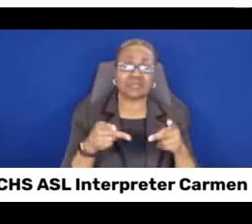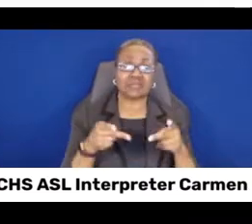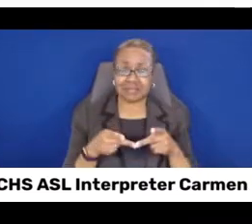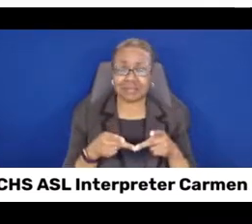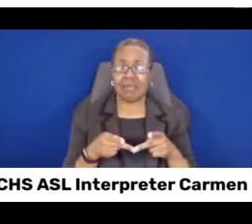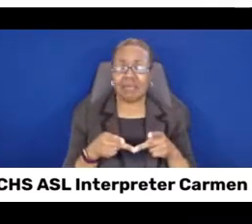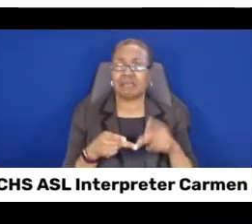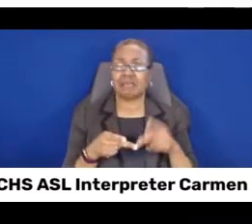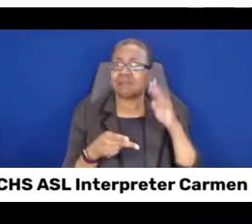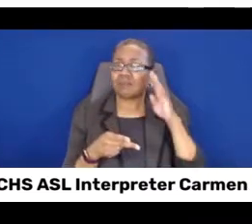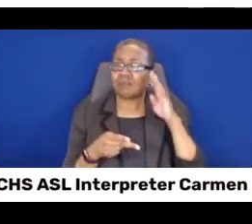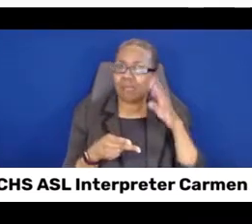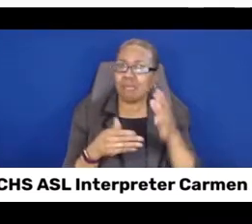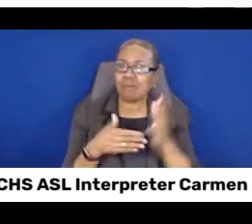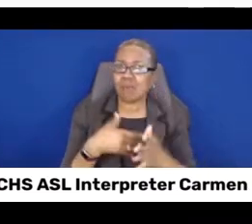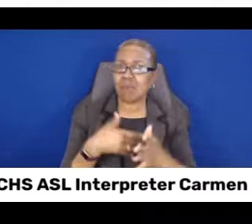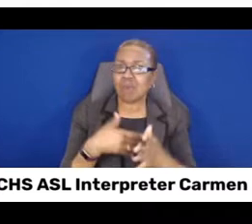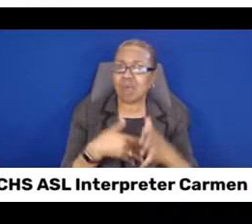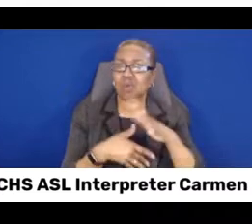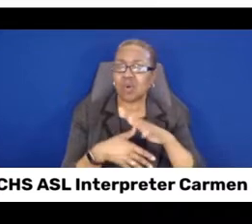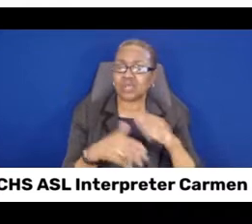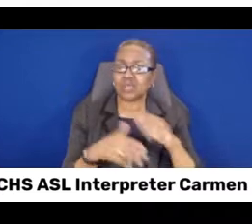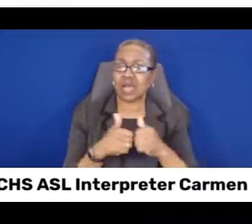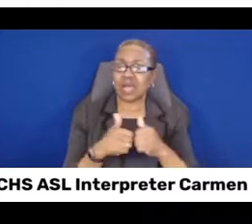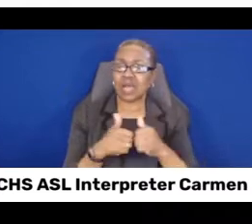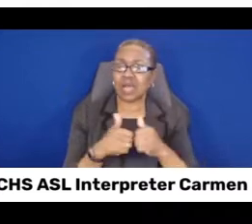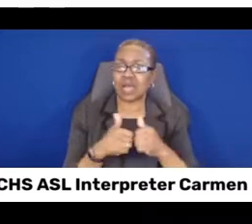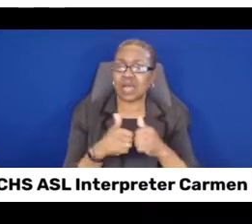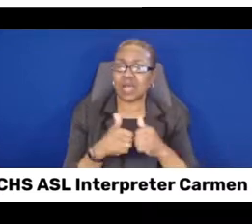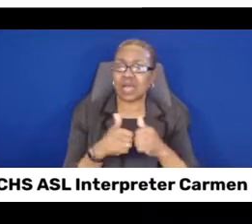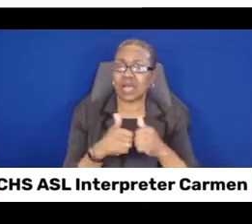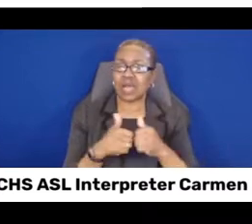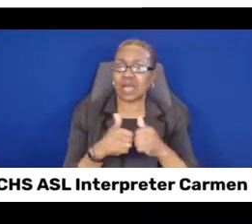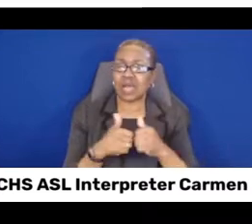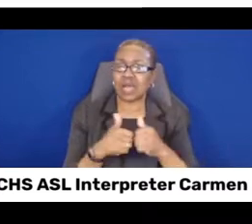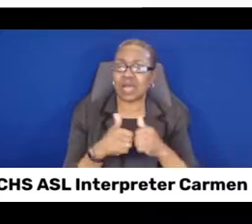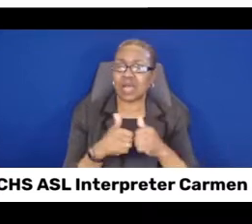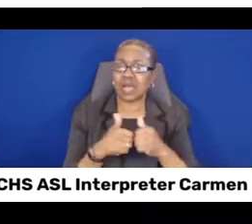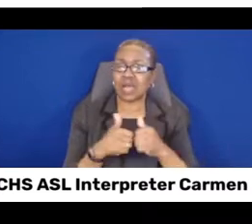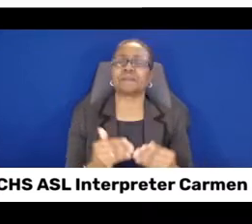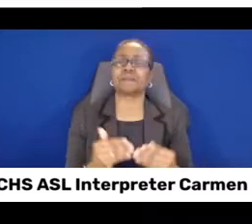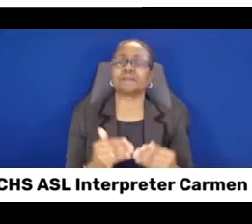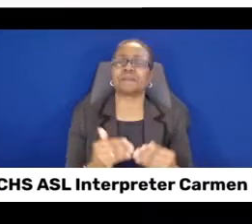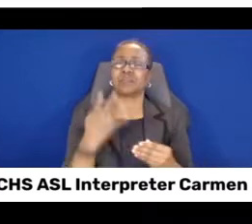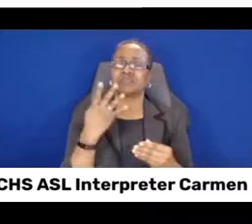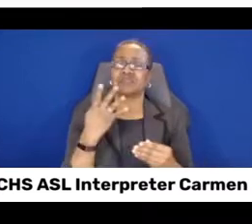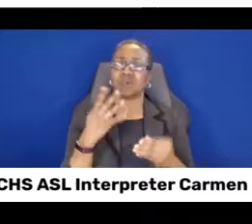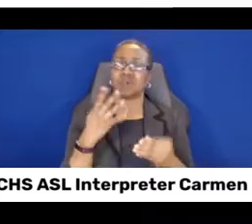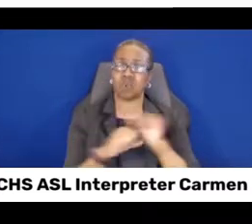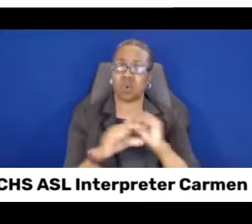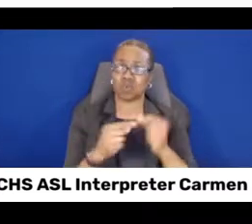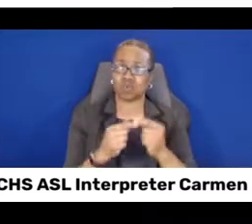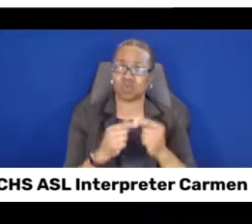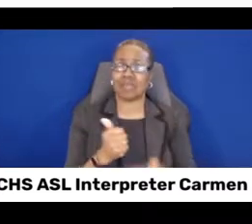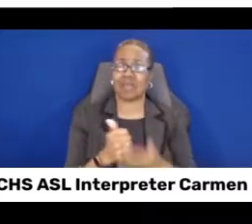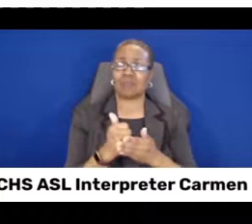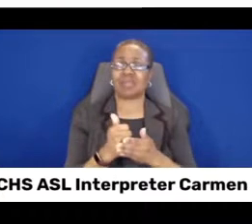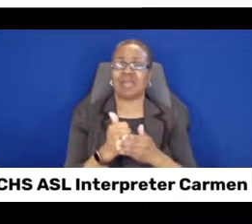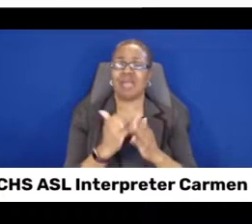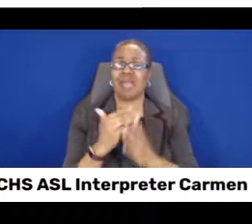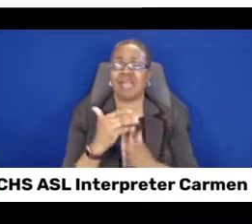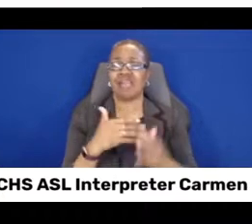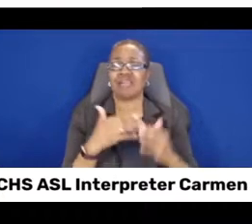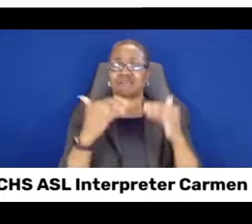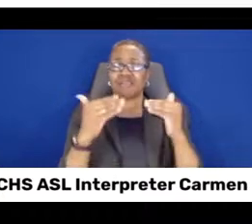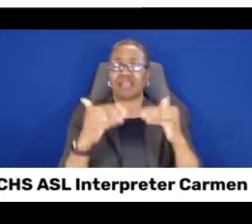them forward. And so there are a total of 4 work groups that are helping advance these 5 priorities that span everywhere from